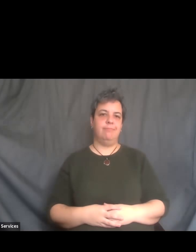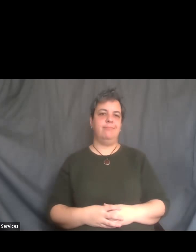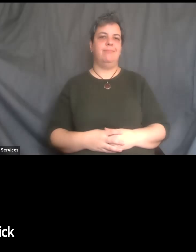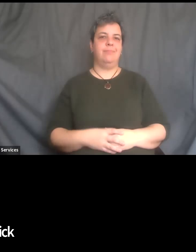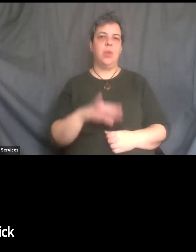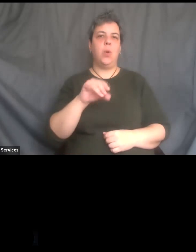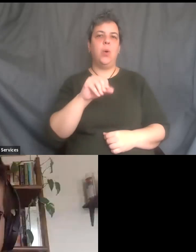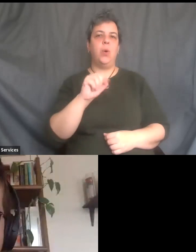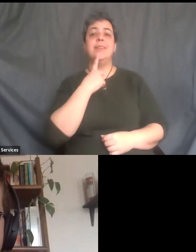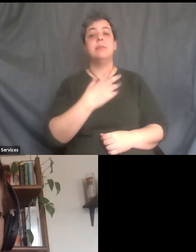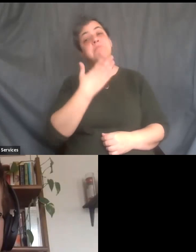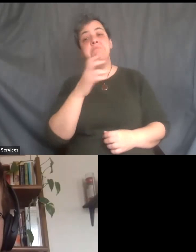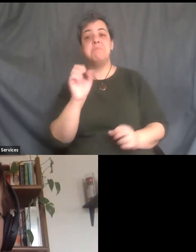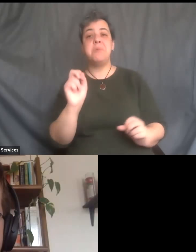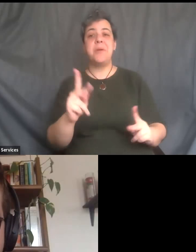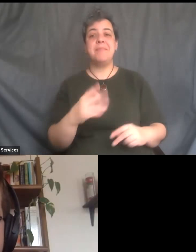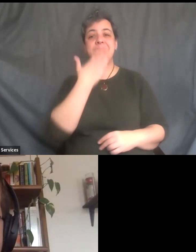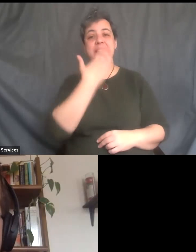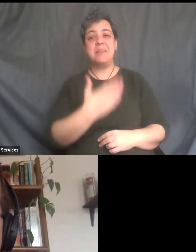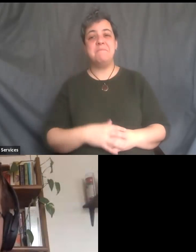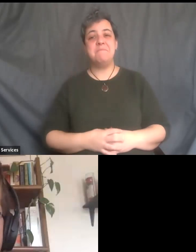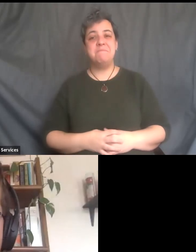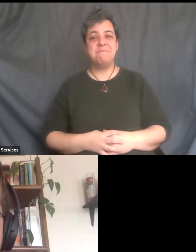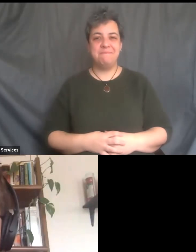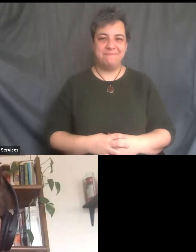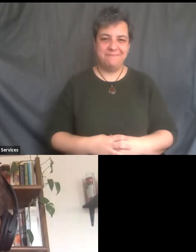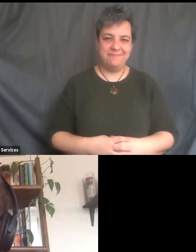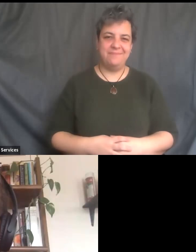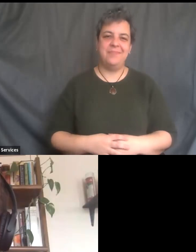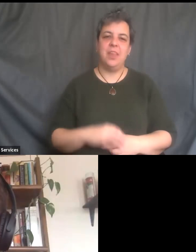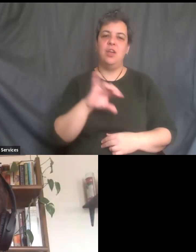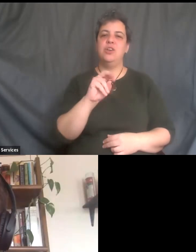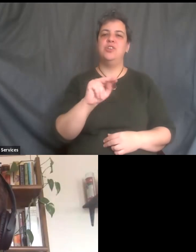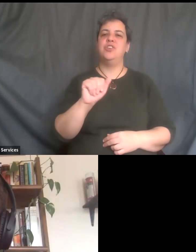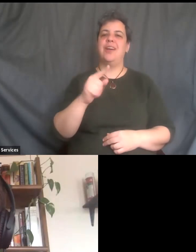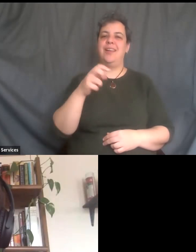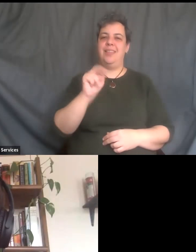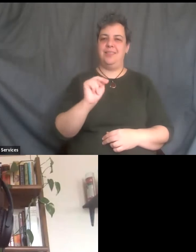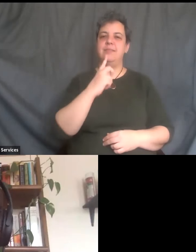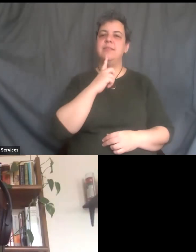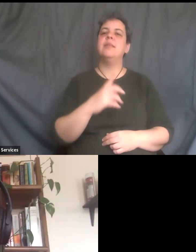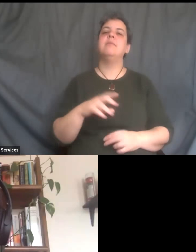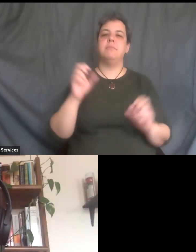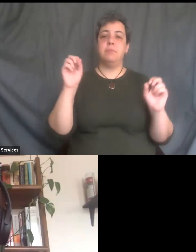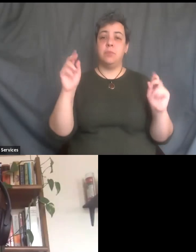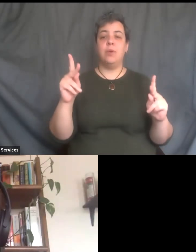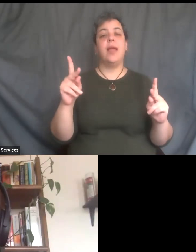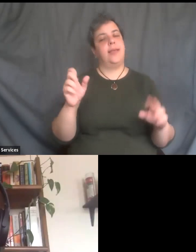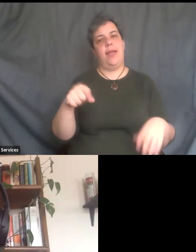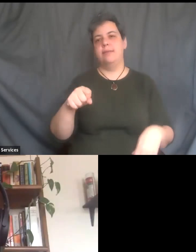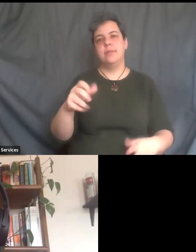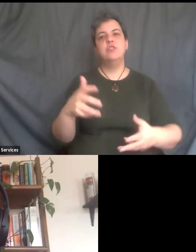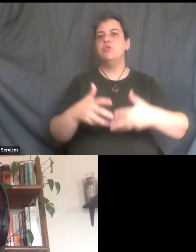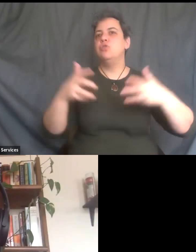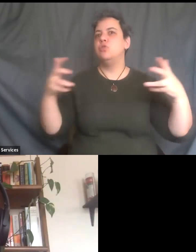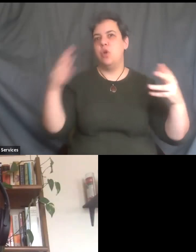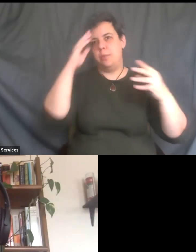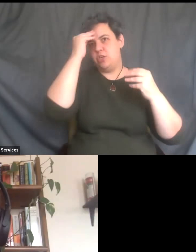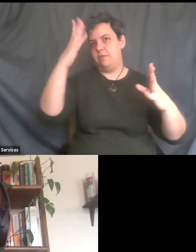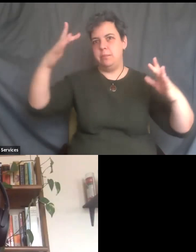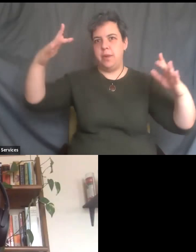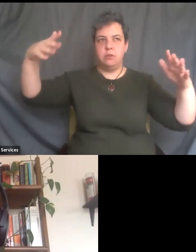Thank Jose, you. This is it. That's all. Thanks. Thank you very much, Jose. And I will say that there is so much information out there,